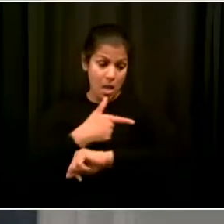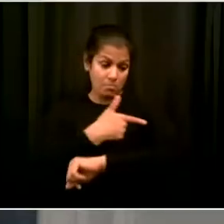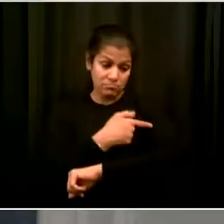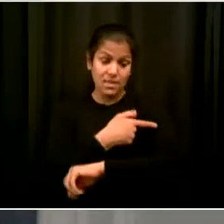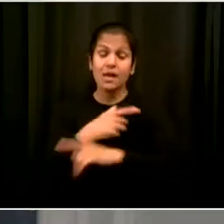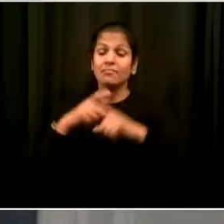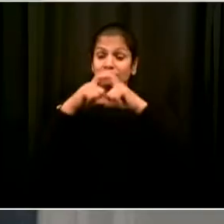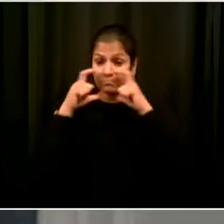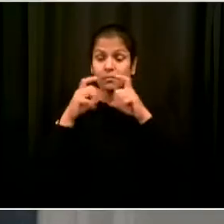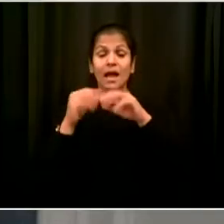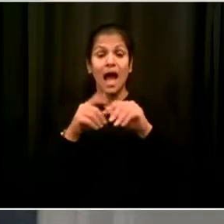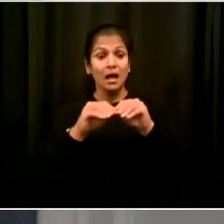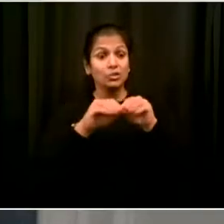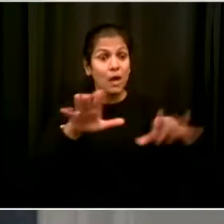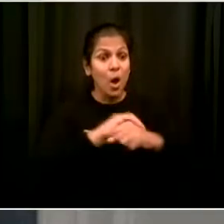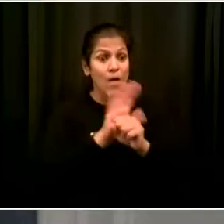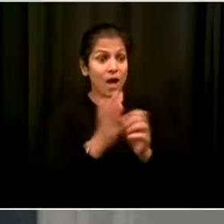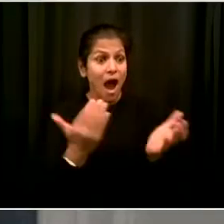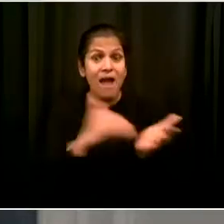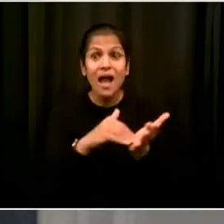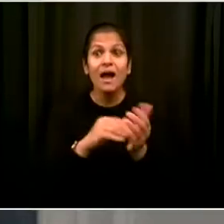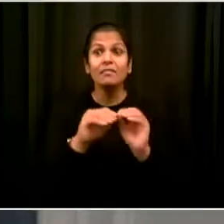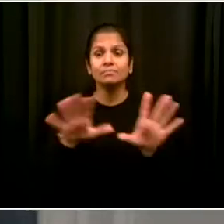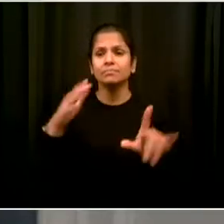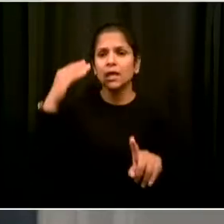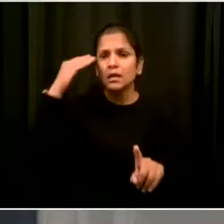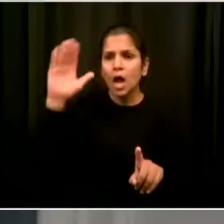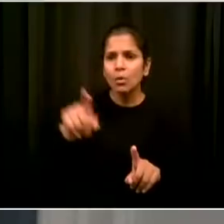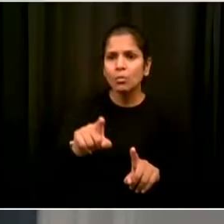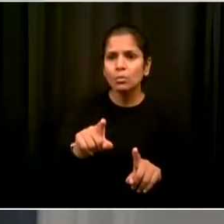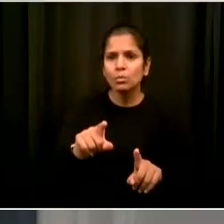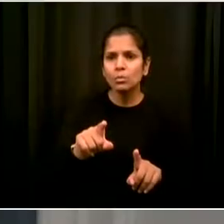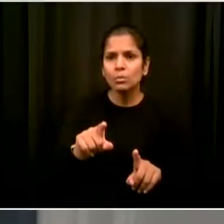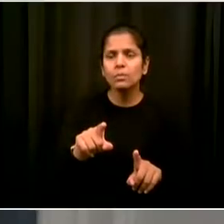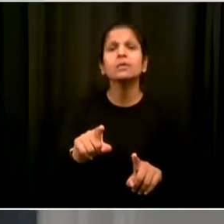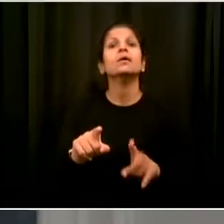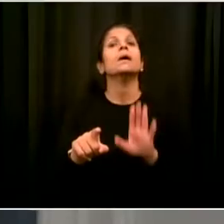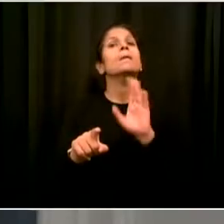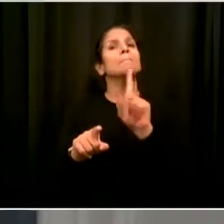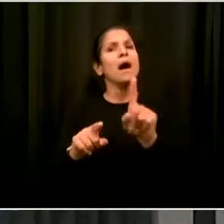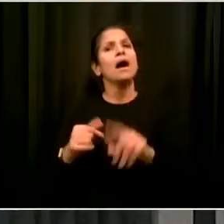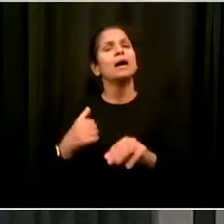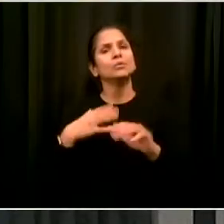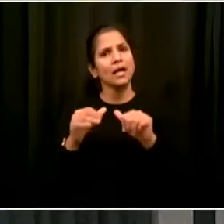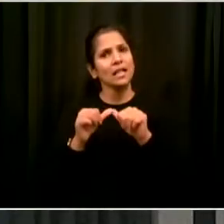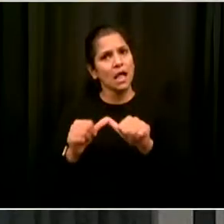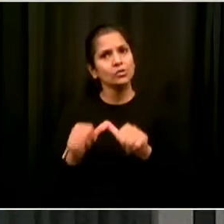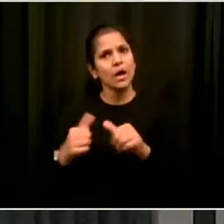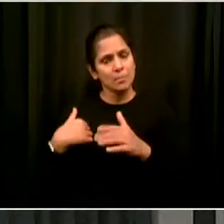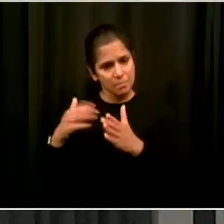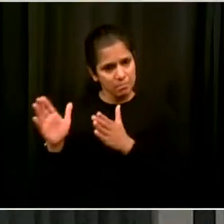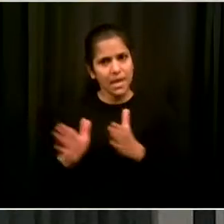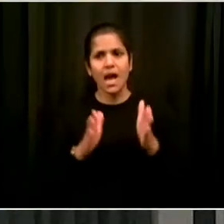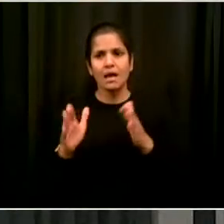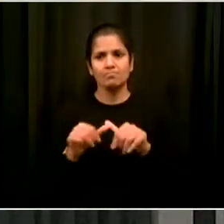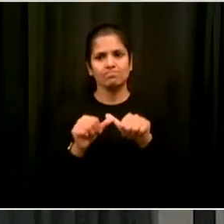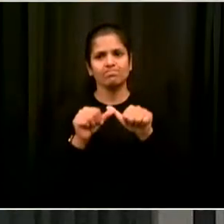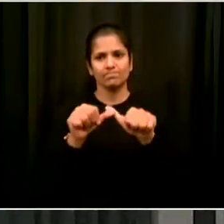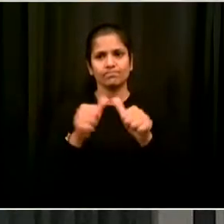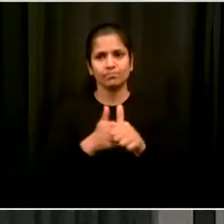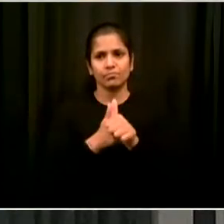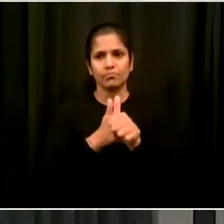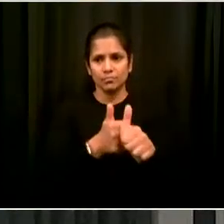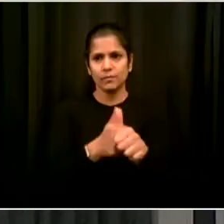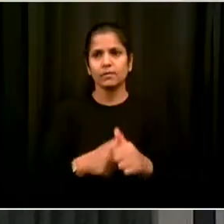are rolling out our vaccine plan, to continue to follow our core 4 and get tested as well. Thank you. Dr. Katz,